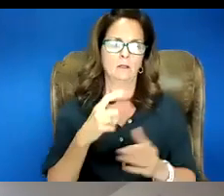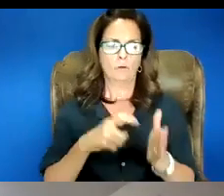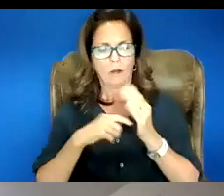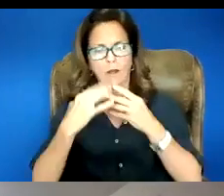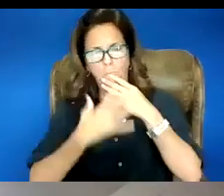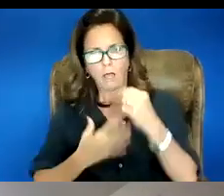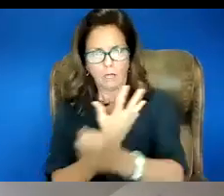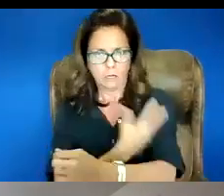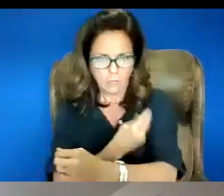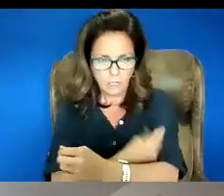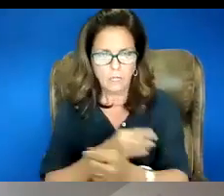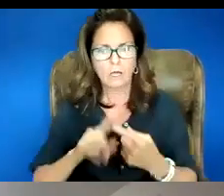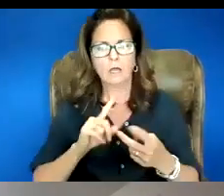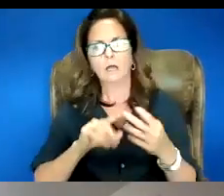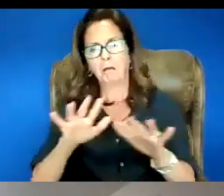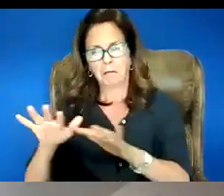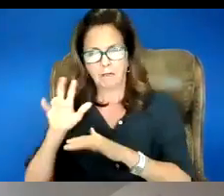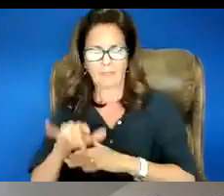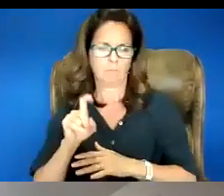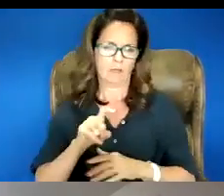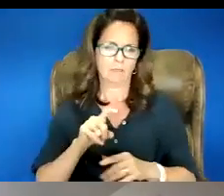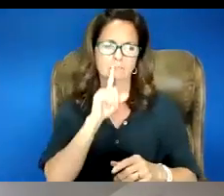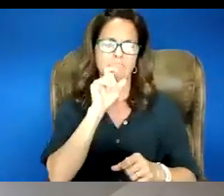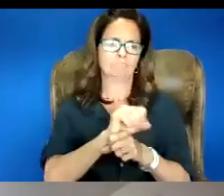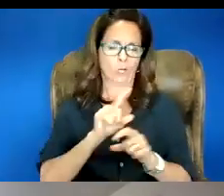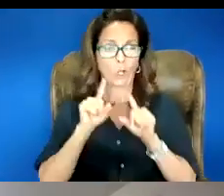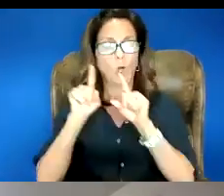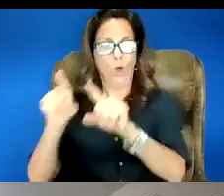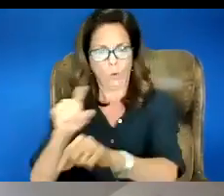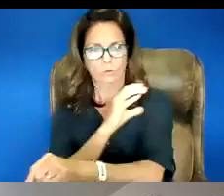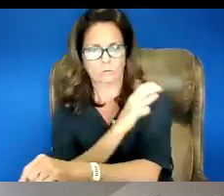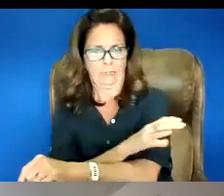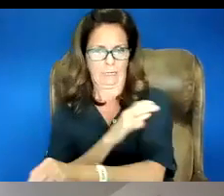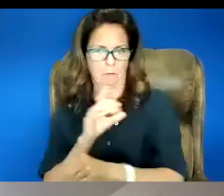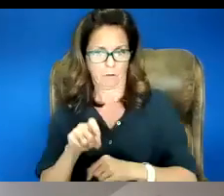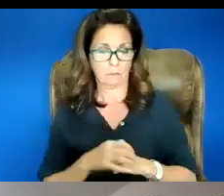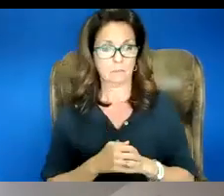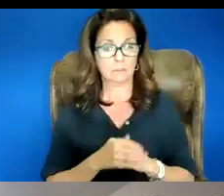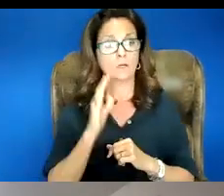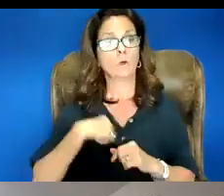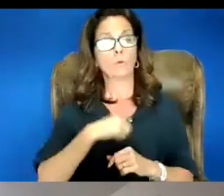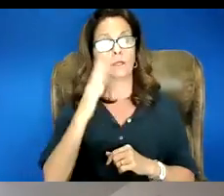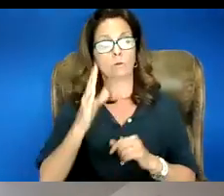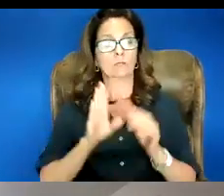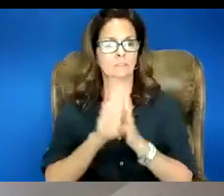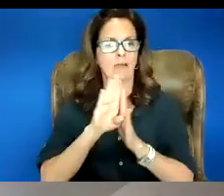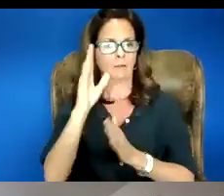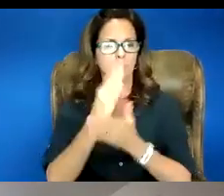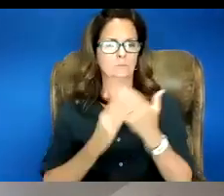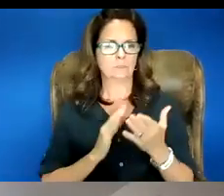to swing by the clinic for that. We will develop some on-site elements